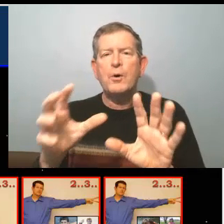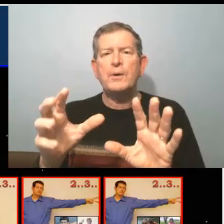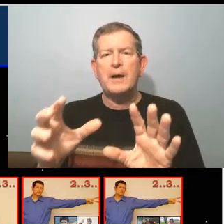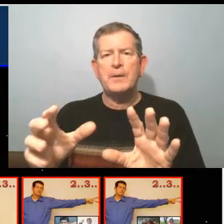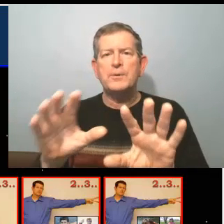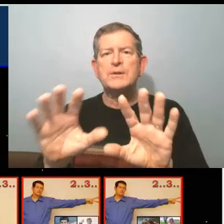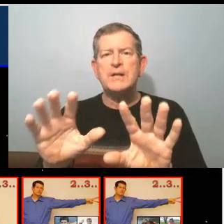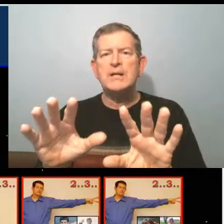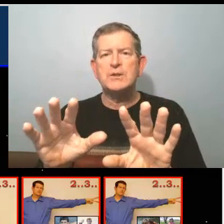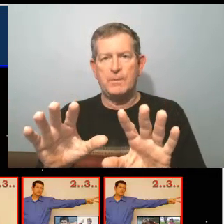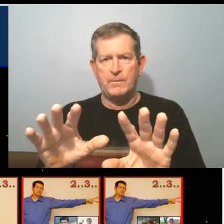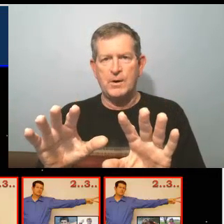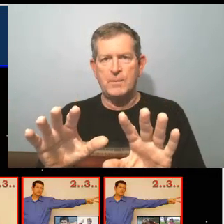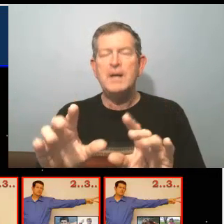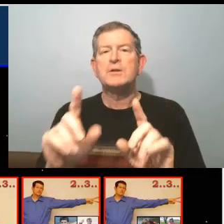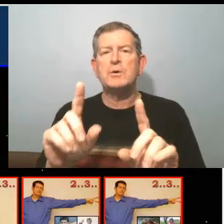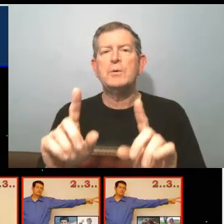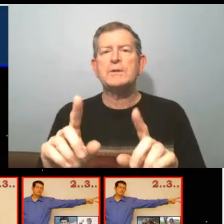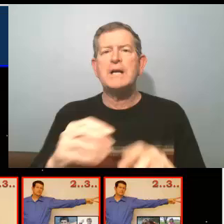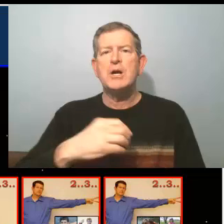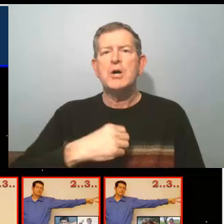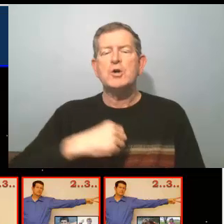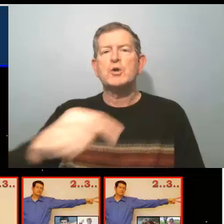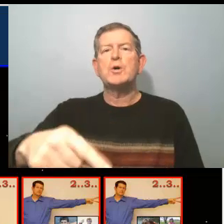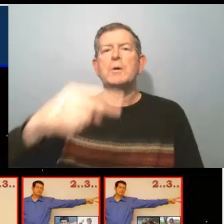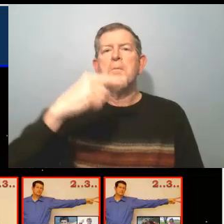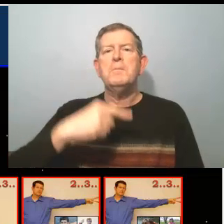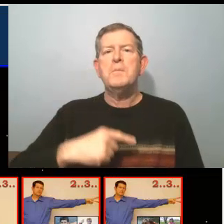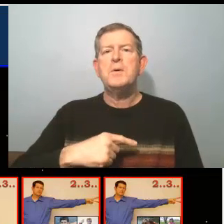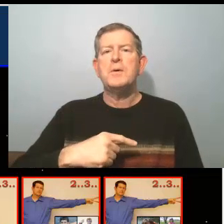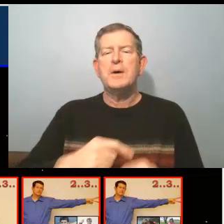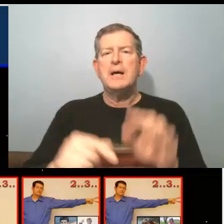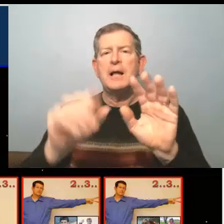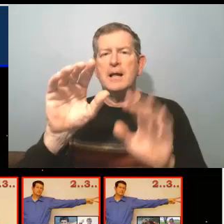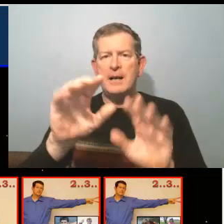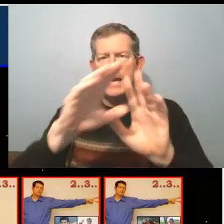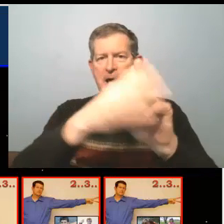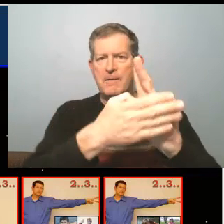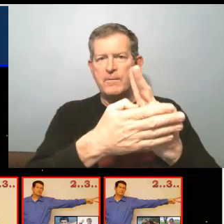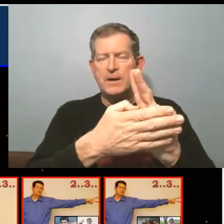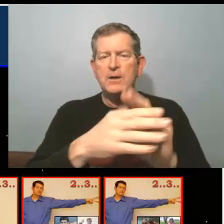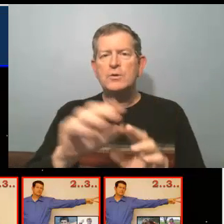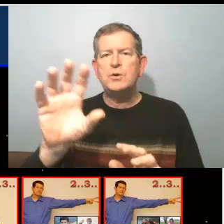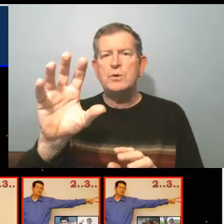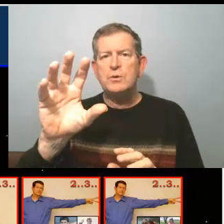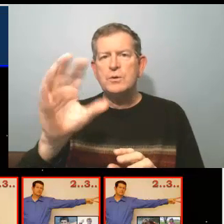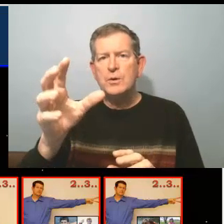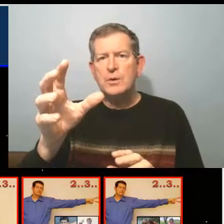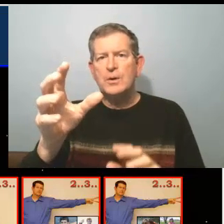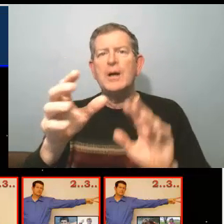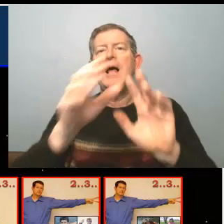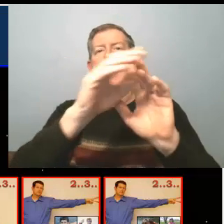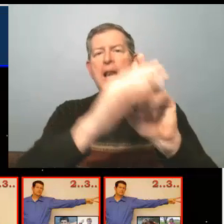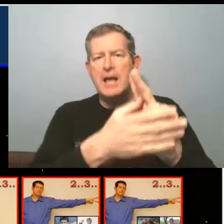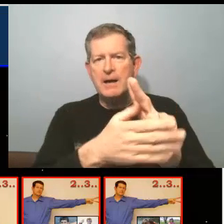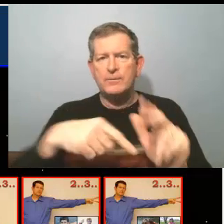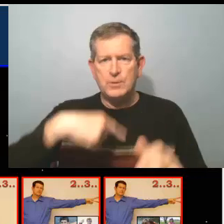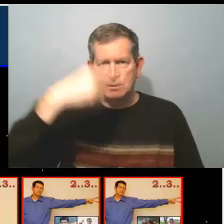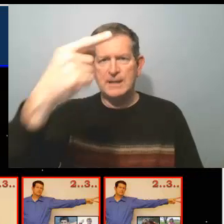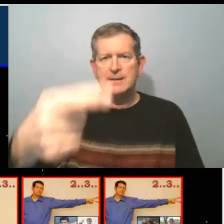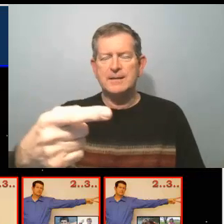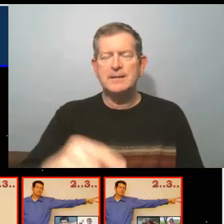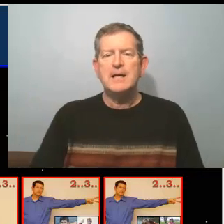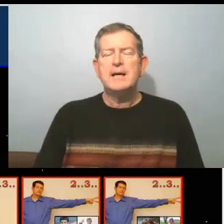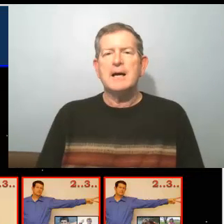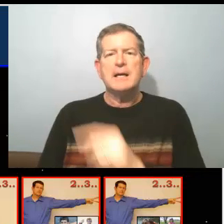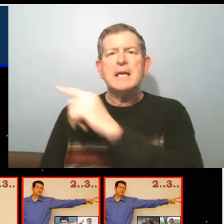the pronoun that precedes the verb. So you will say je me lève, tu te lèves. Tu